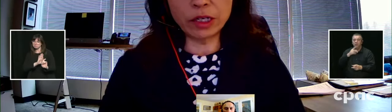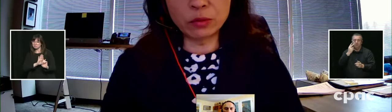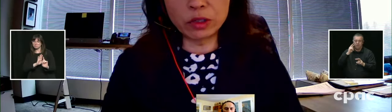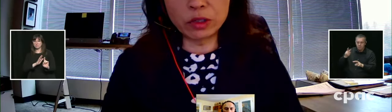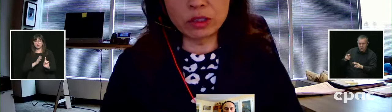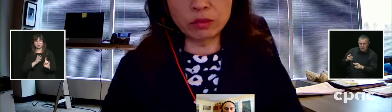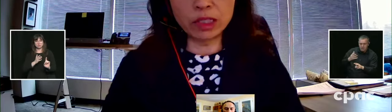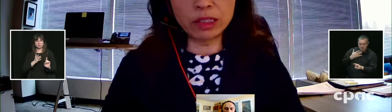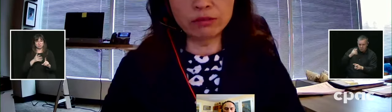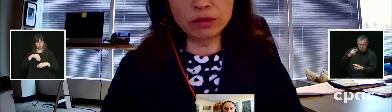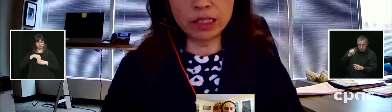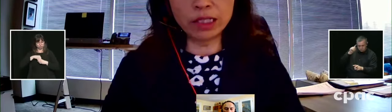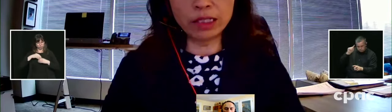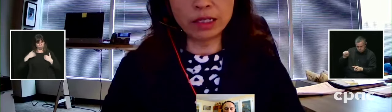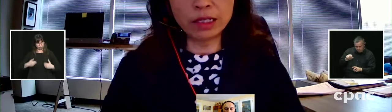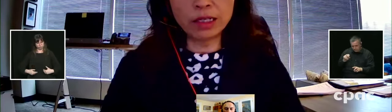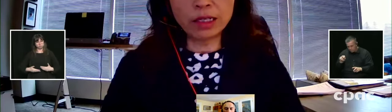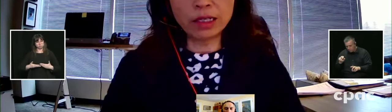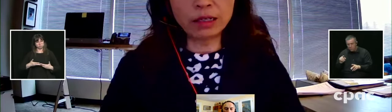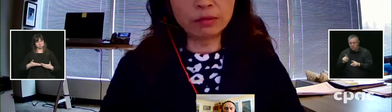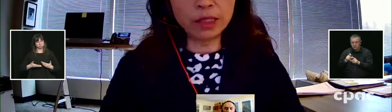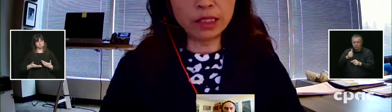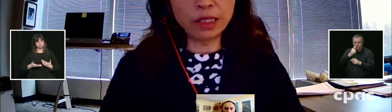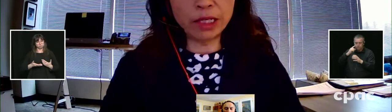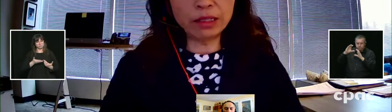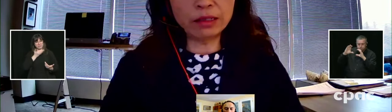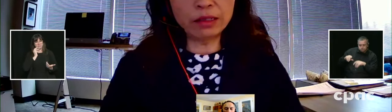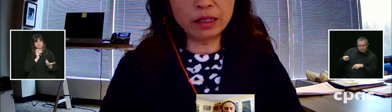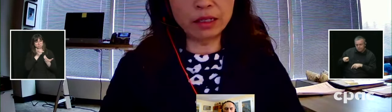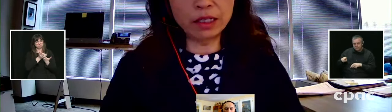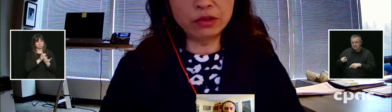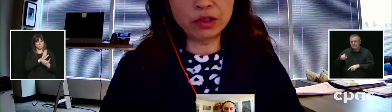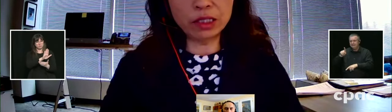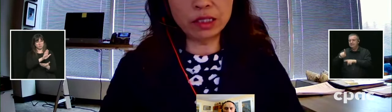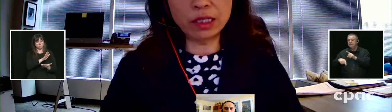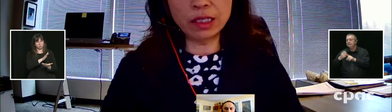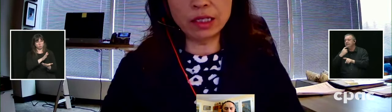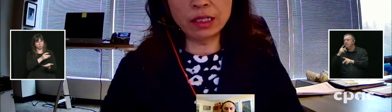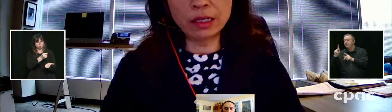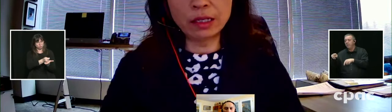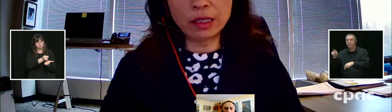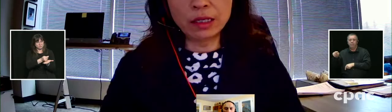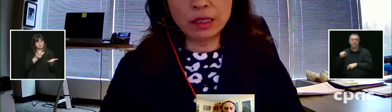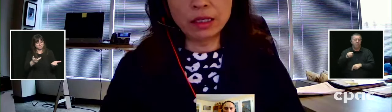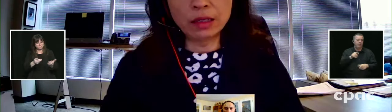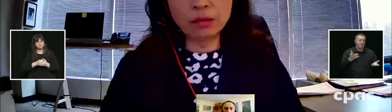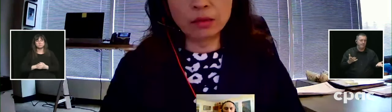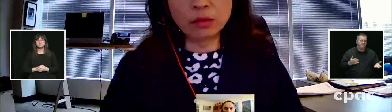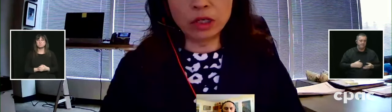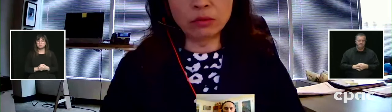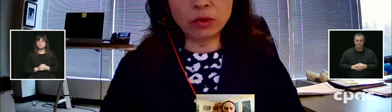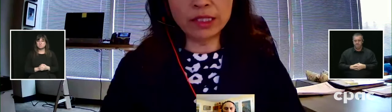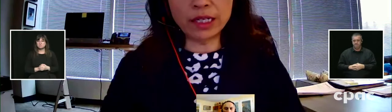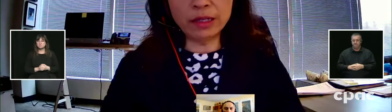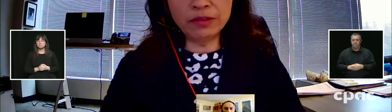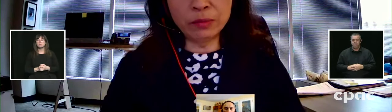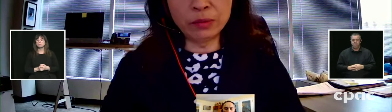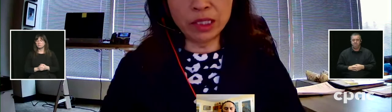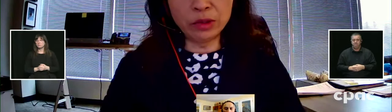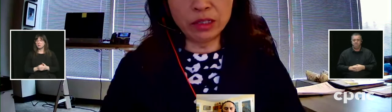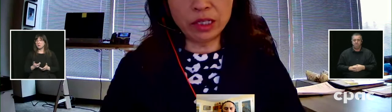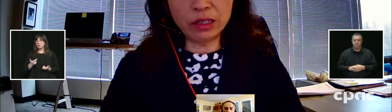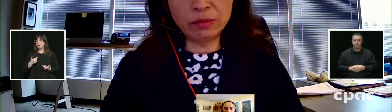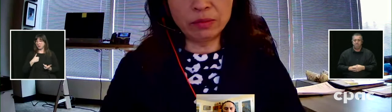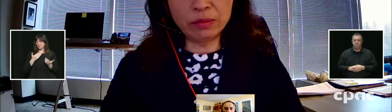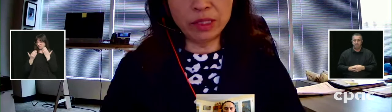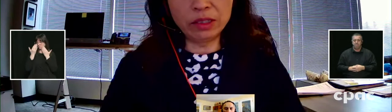figure out what is really in their best interest. I think what the ones that I'm familiar